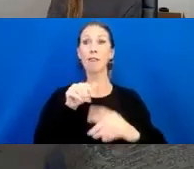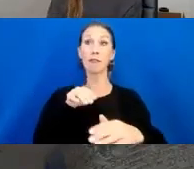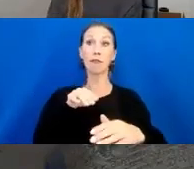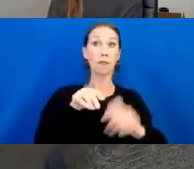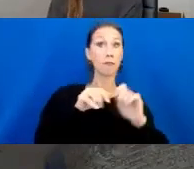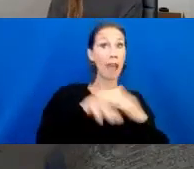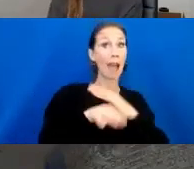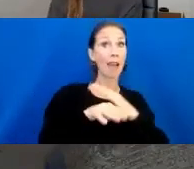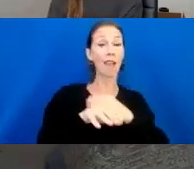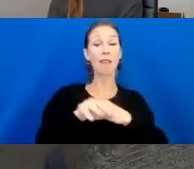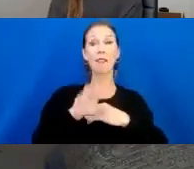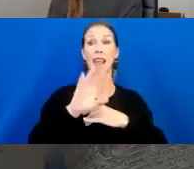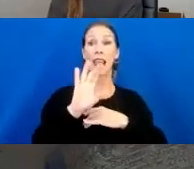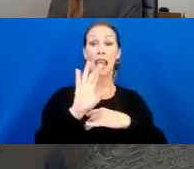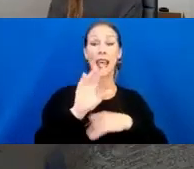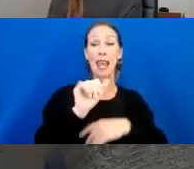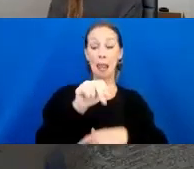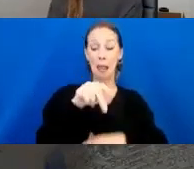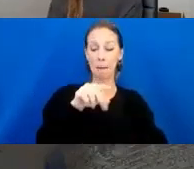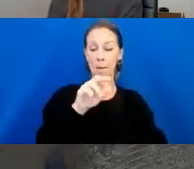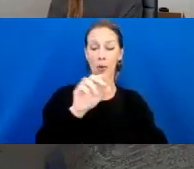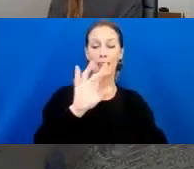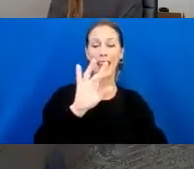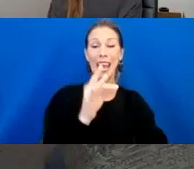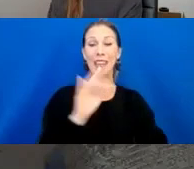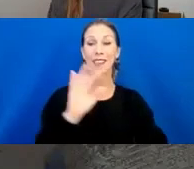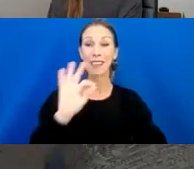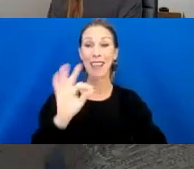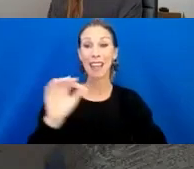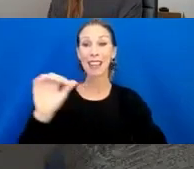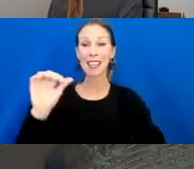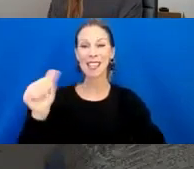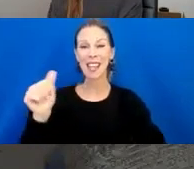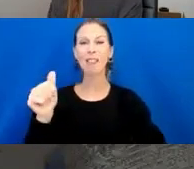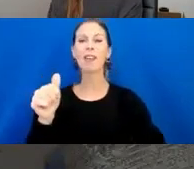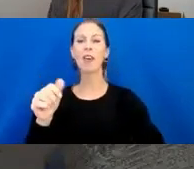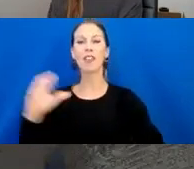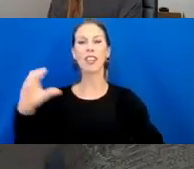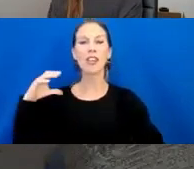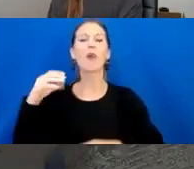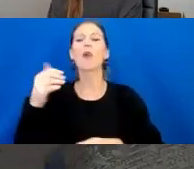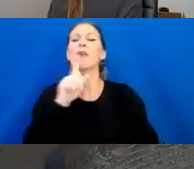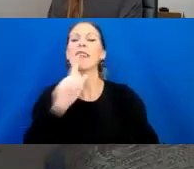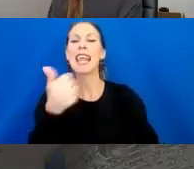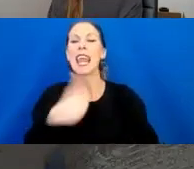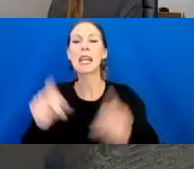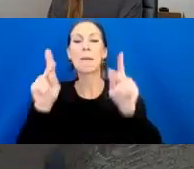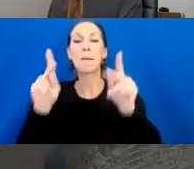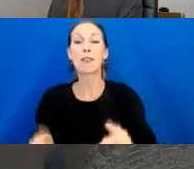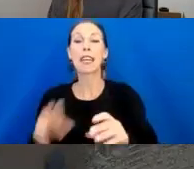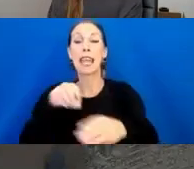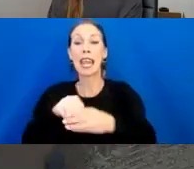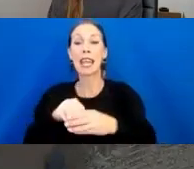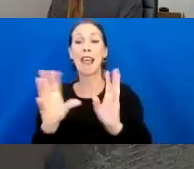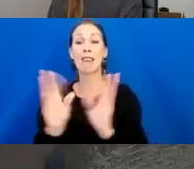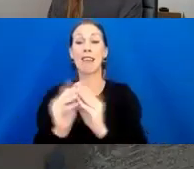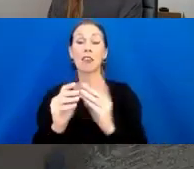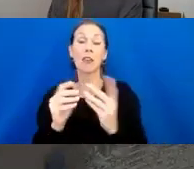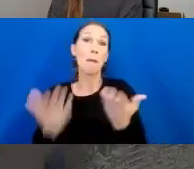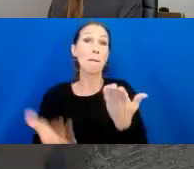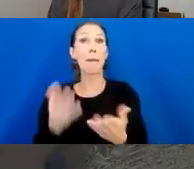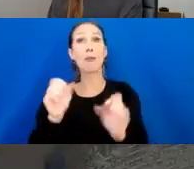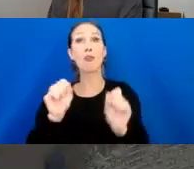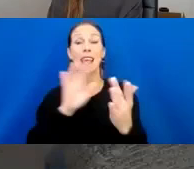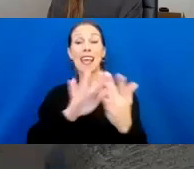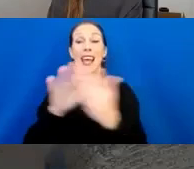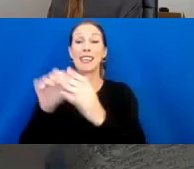the chair or any of you who are in a session can say, I would love us to get together.